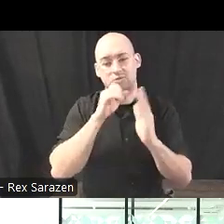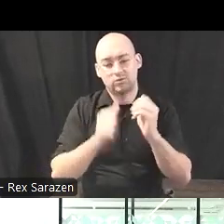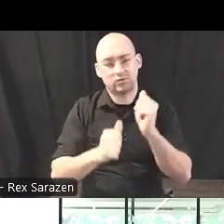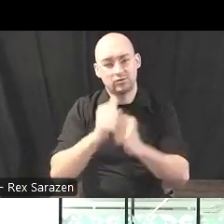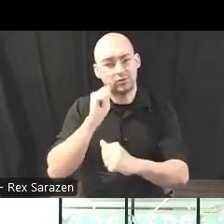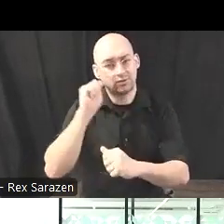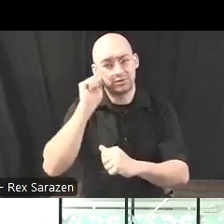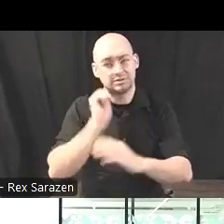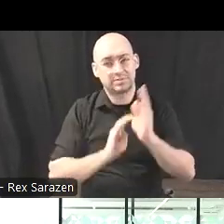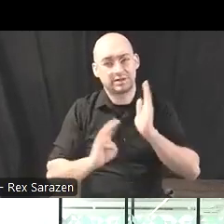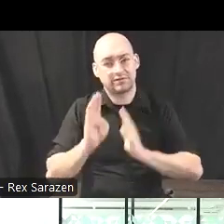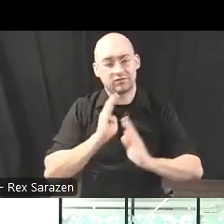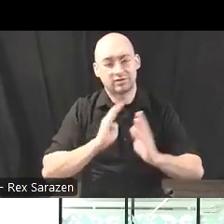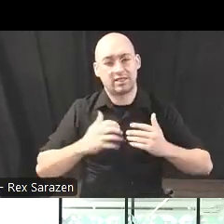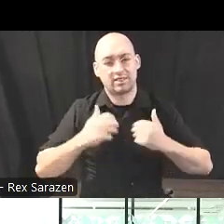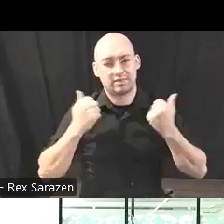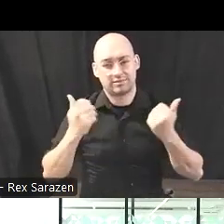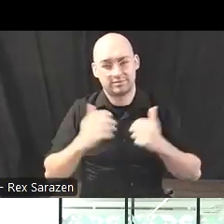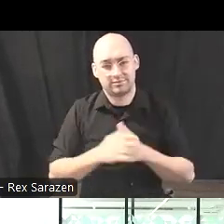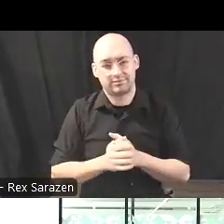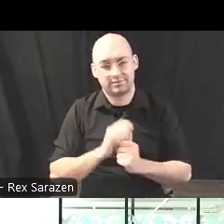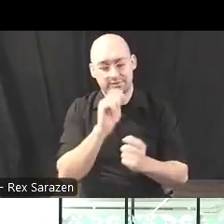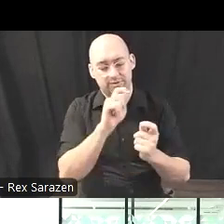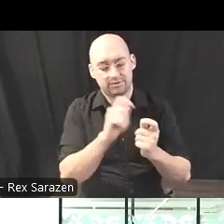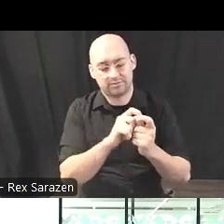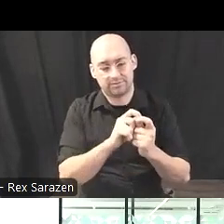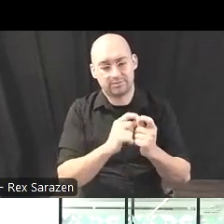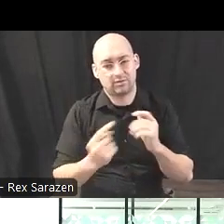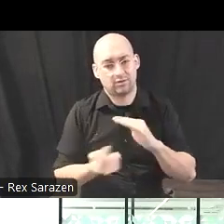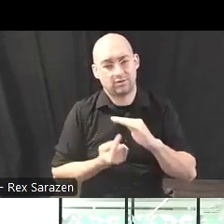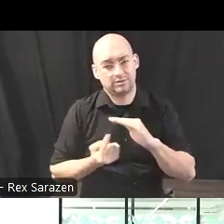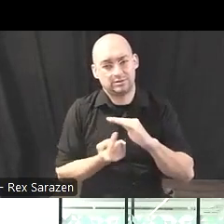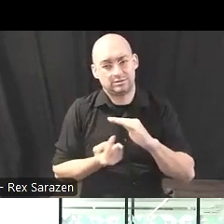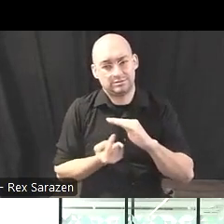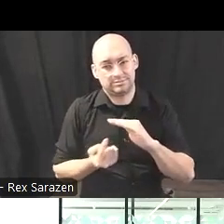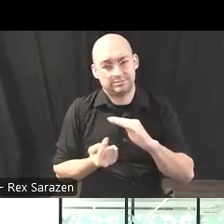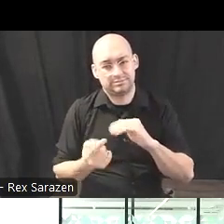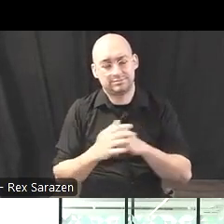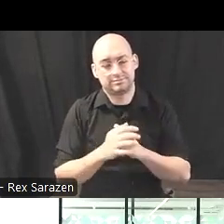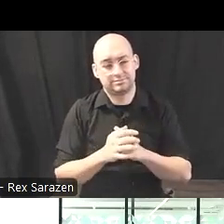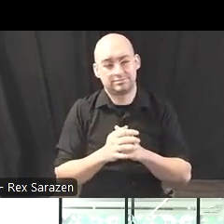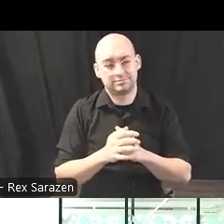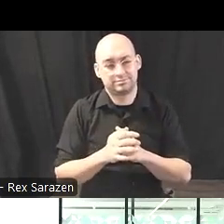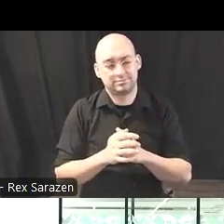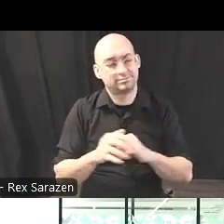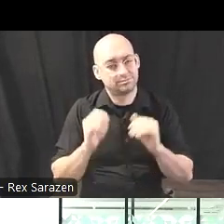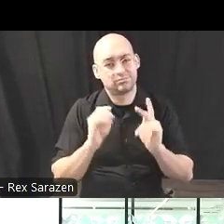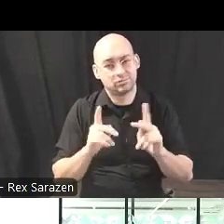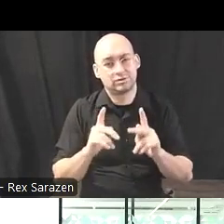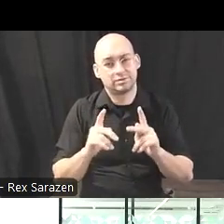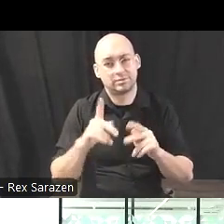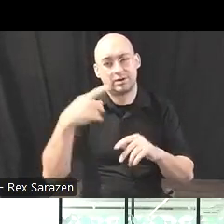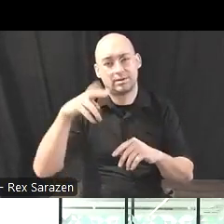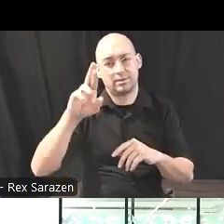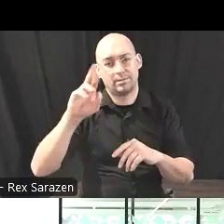health, particularly focused on loneliness and isolation. What a tremendous opportunity we have with Proposition 1.